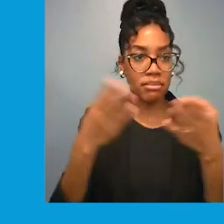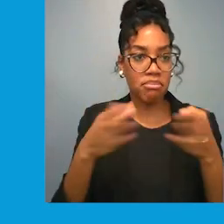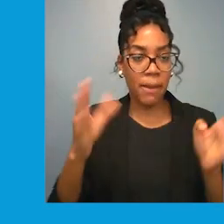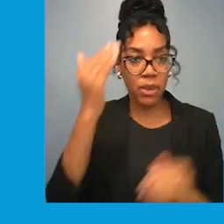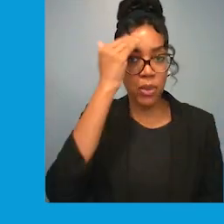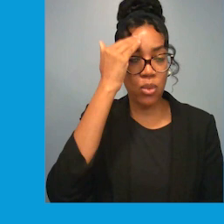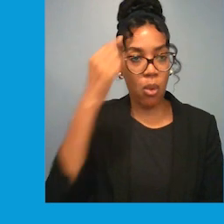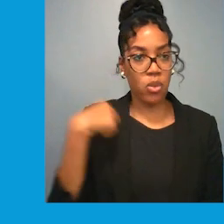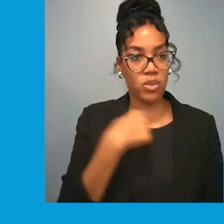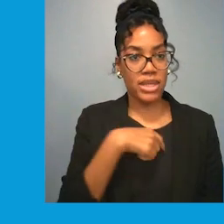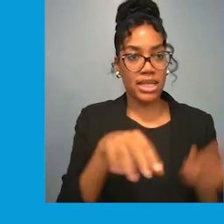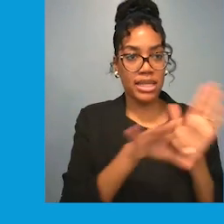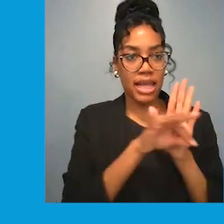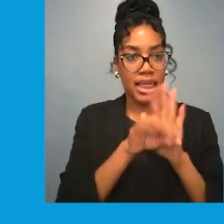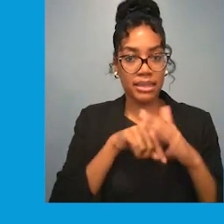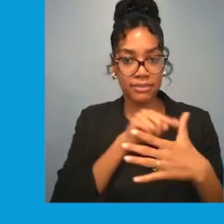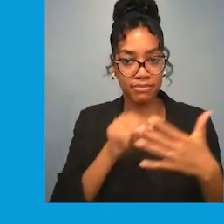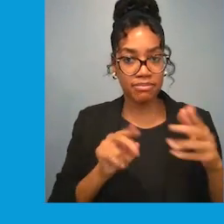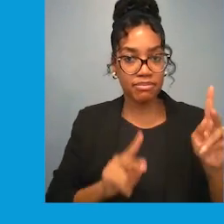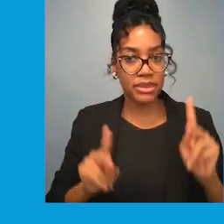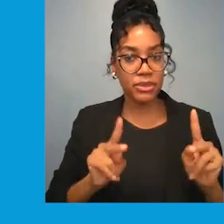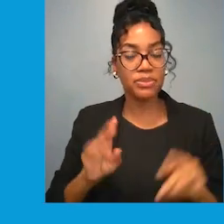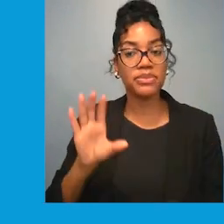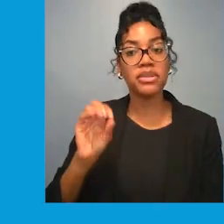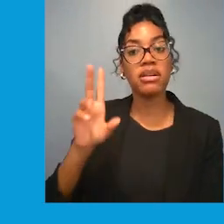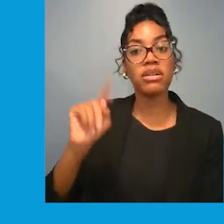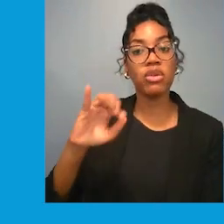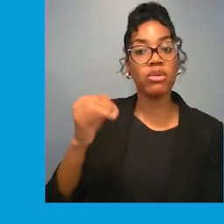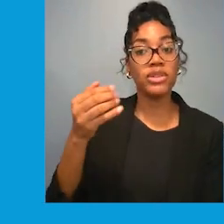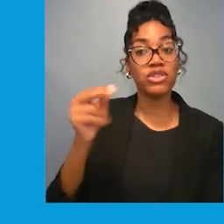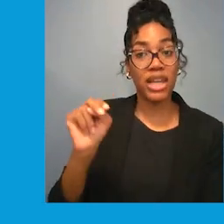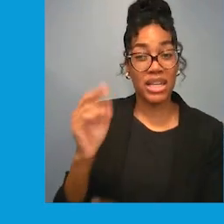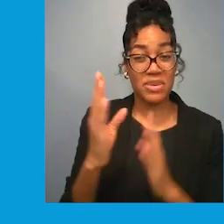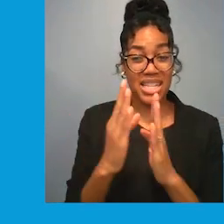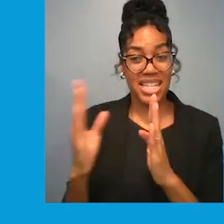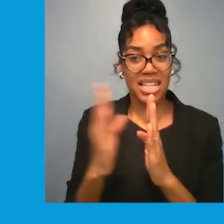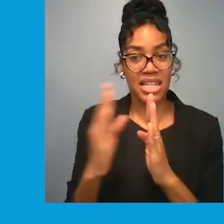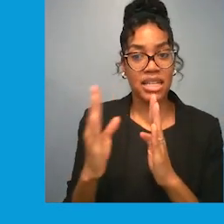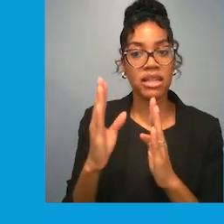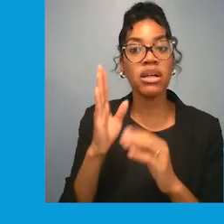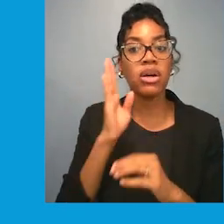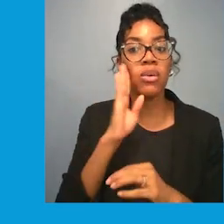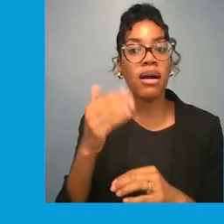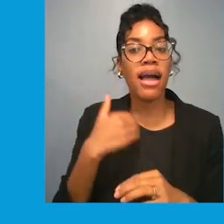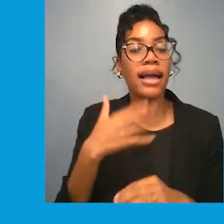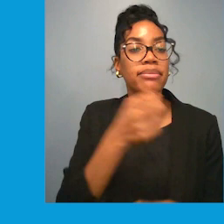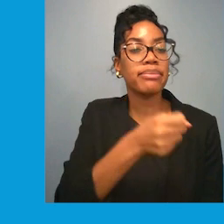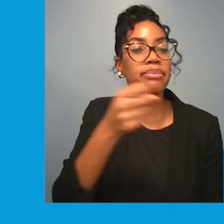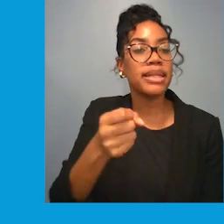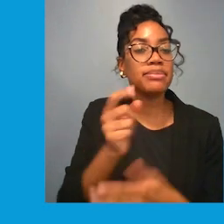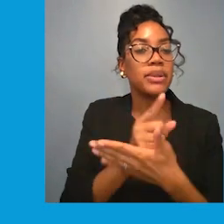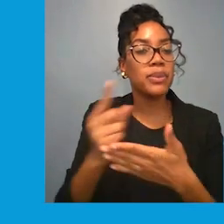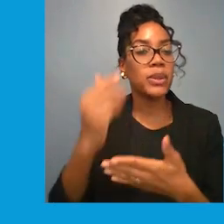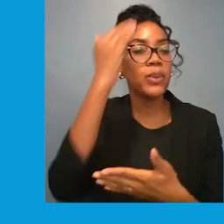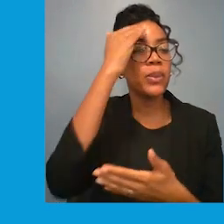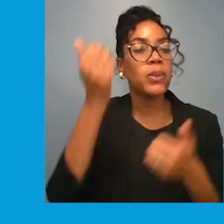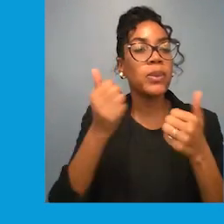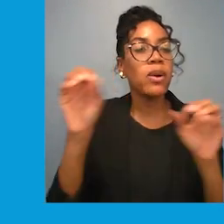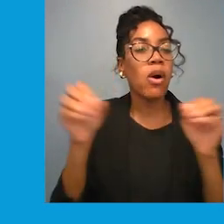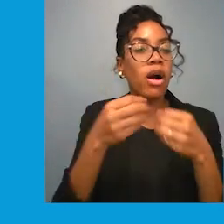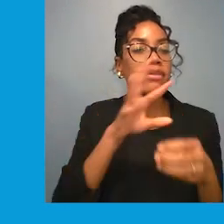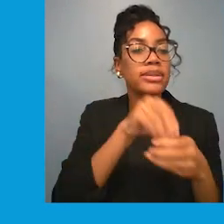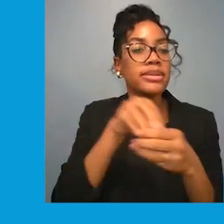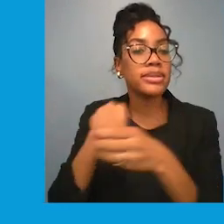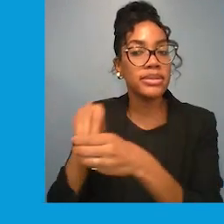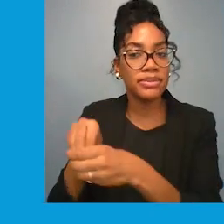for. In February, the fellowship starts on the 1st of 2024 and then ends on January 31,